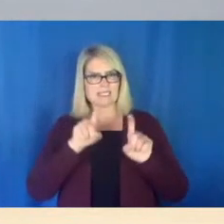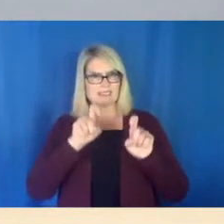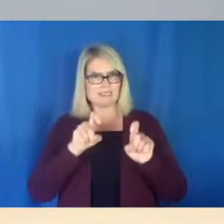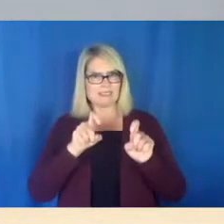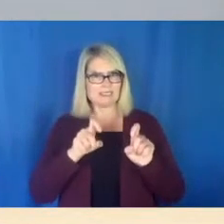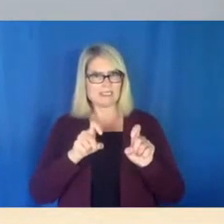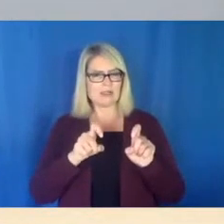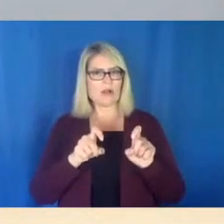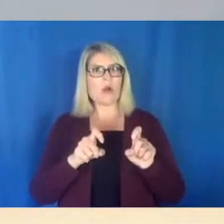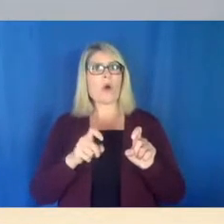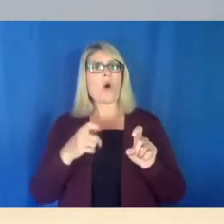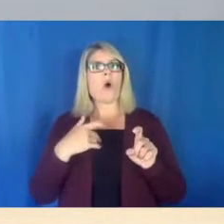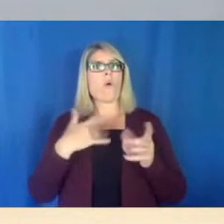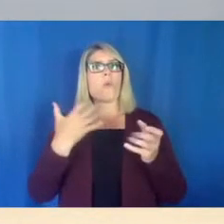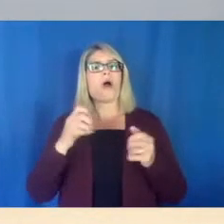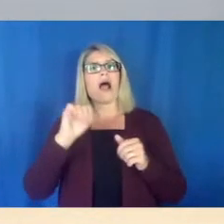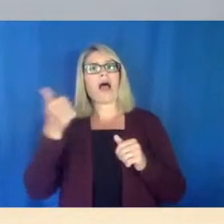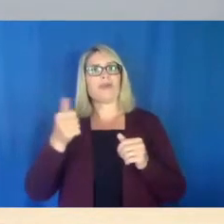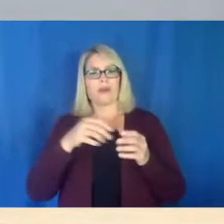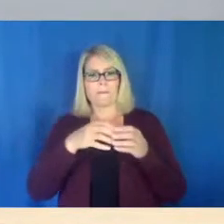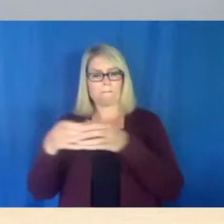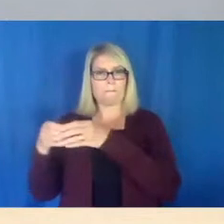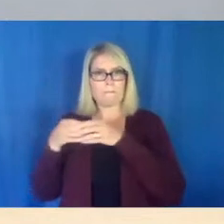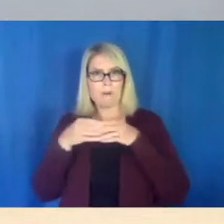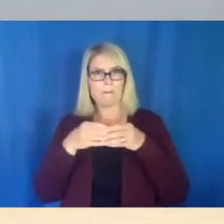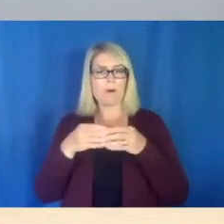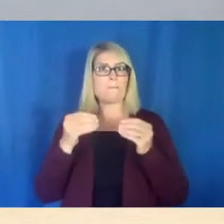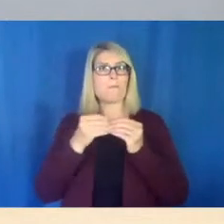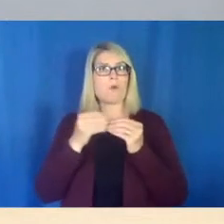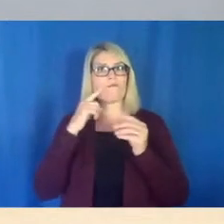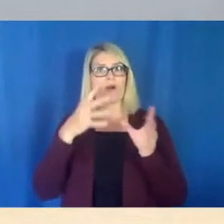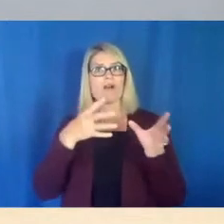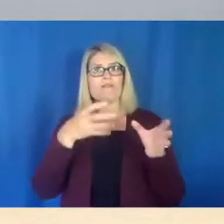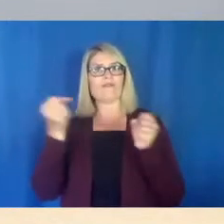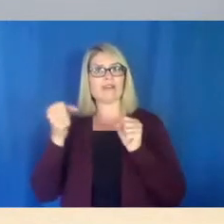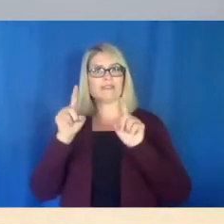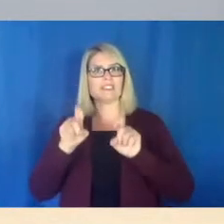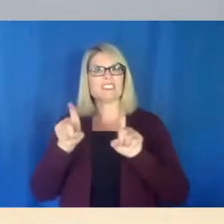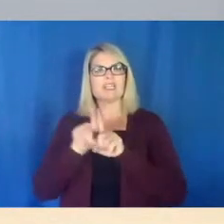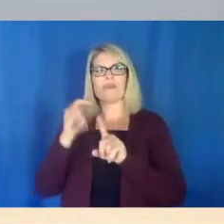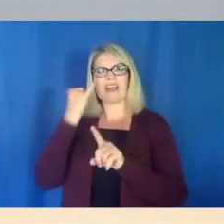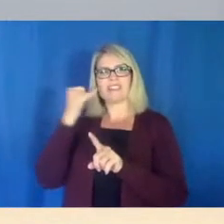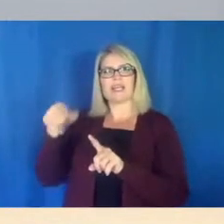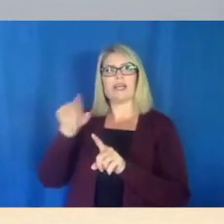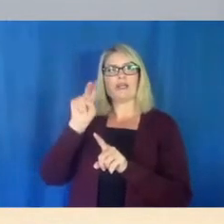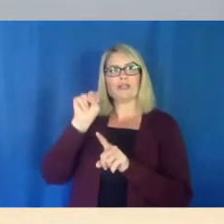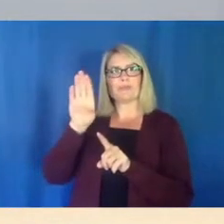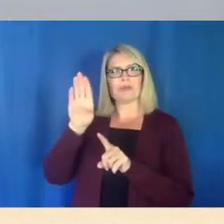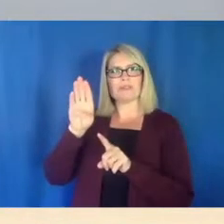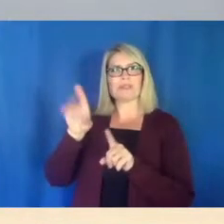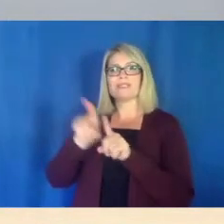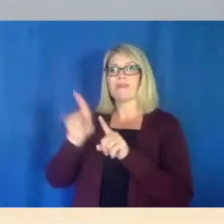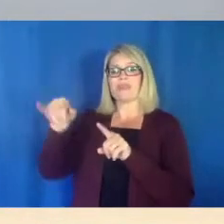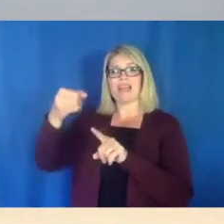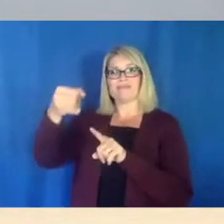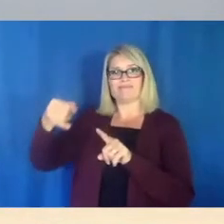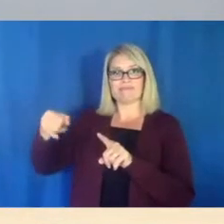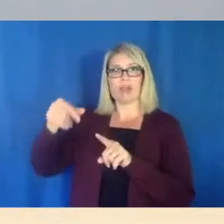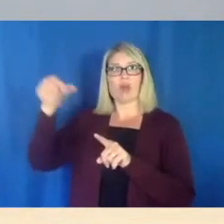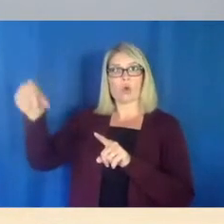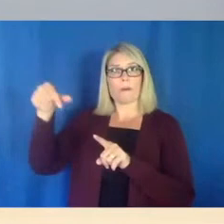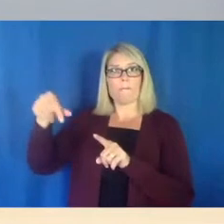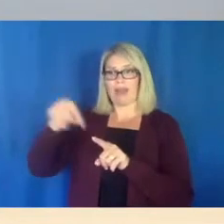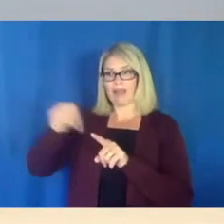moved elsewhere in the Atlantic bubble? I'm thinking to somewhere like New Brunswick's land border with Quebec, where many from central